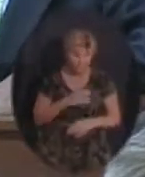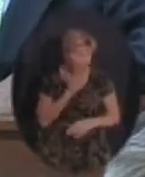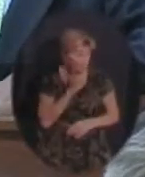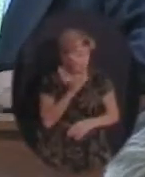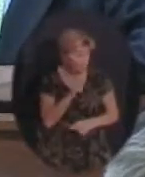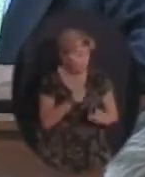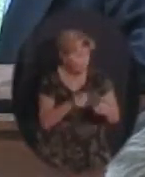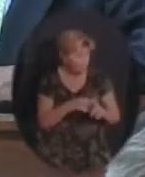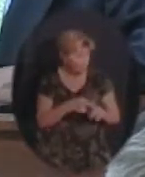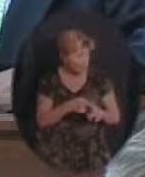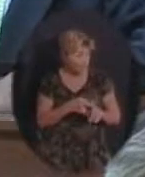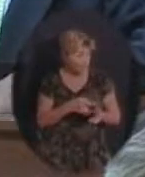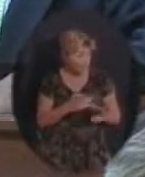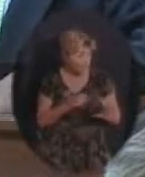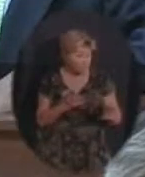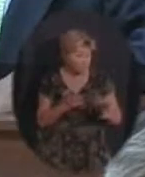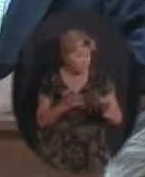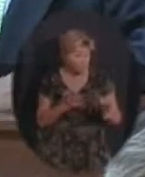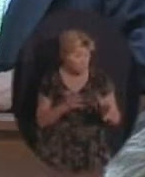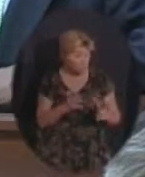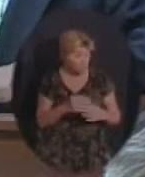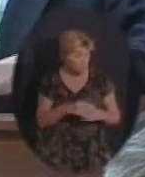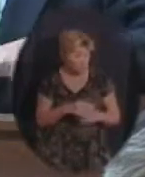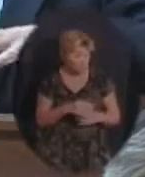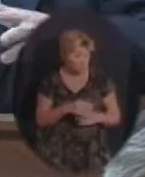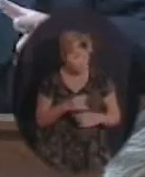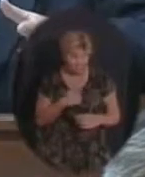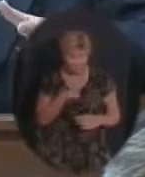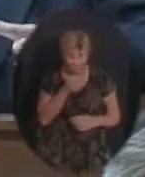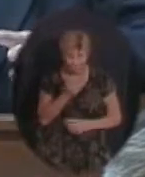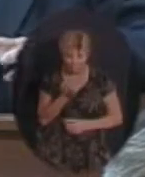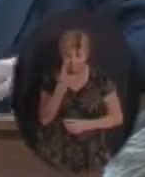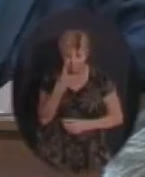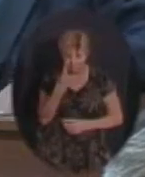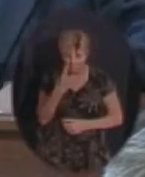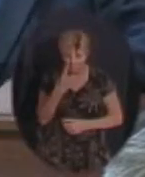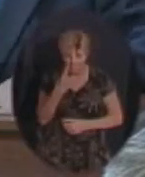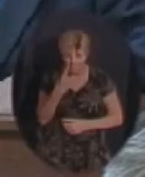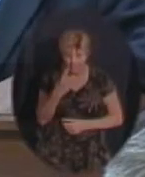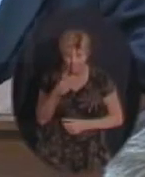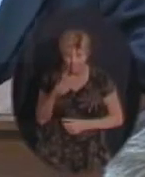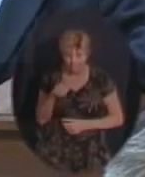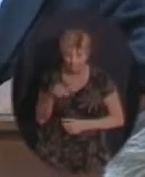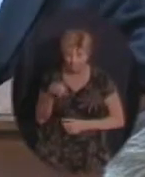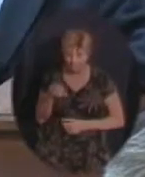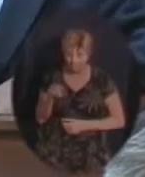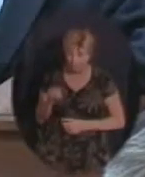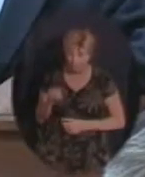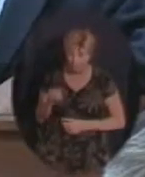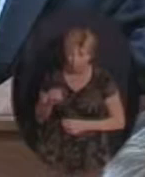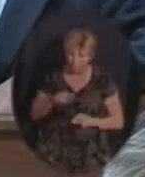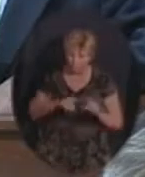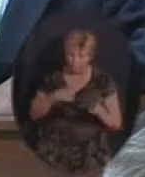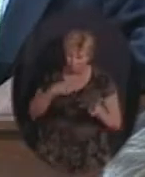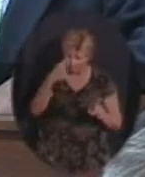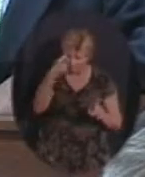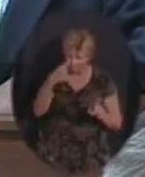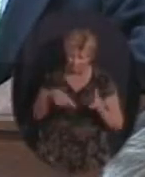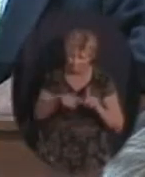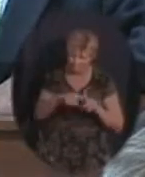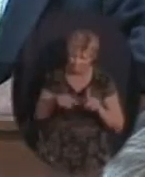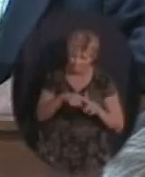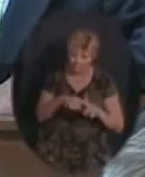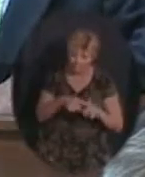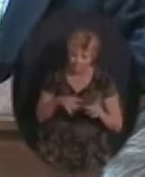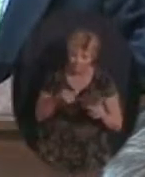bow out a little bit. I don't know about the excess stop-loss program. I understand it did come back favorable, and that's required by the state, and that stops our loss at